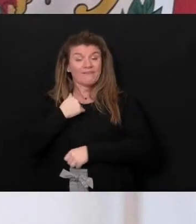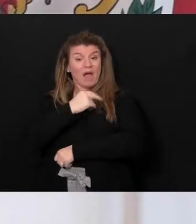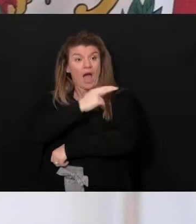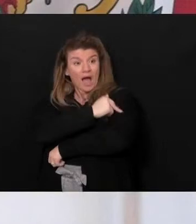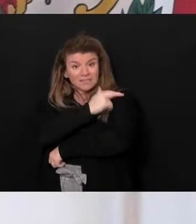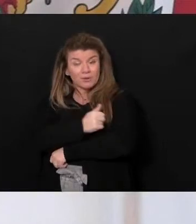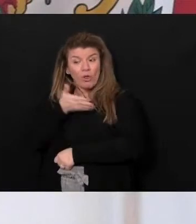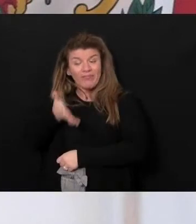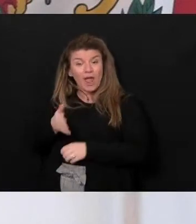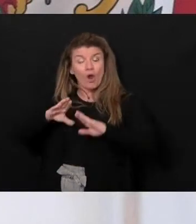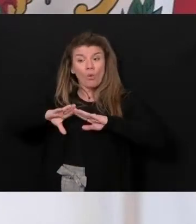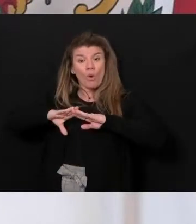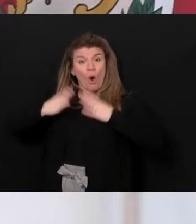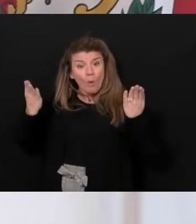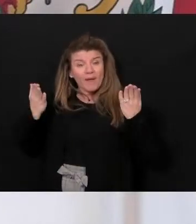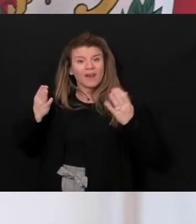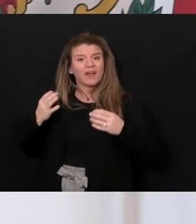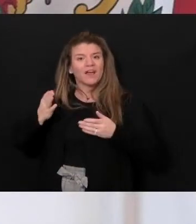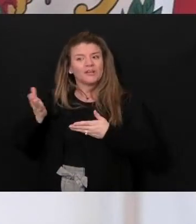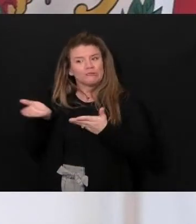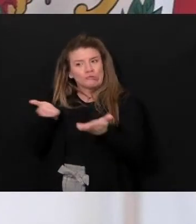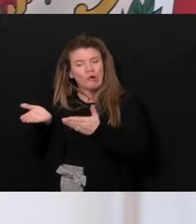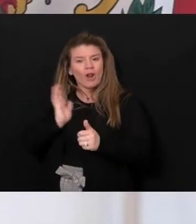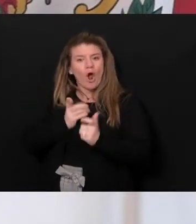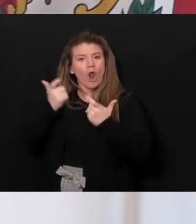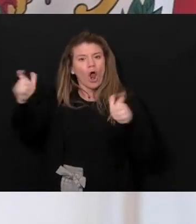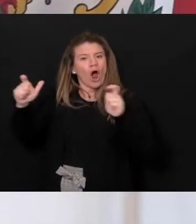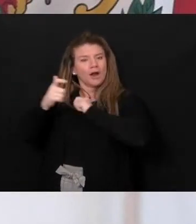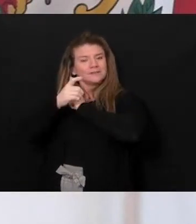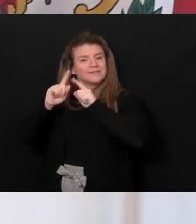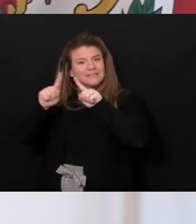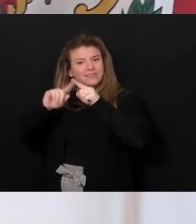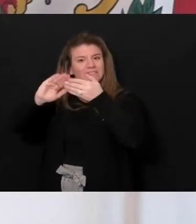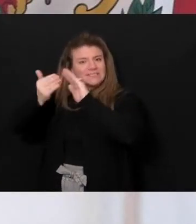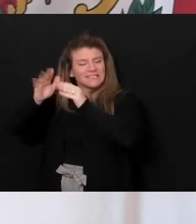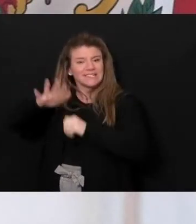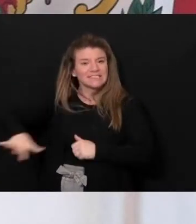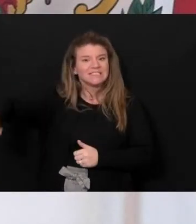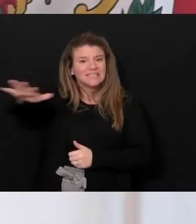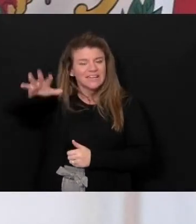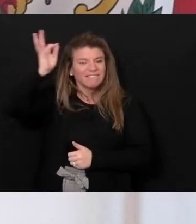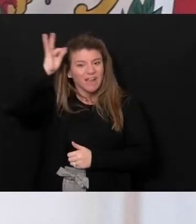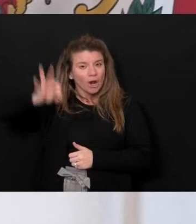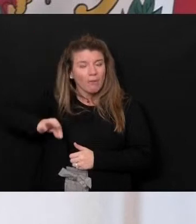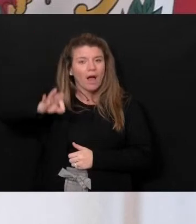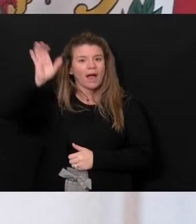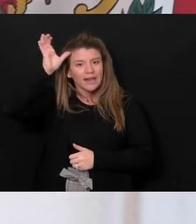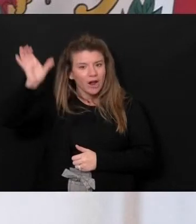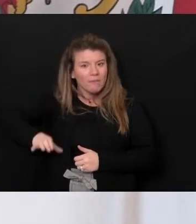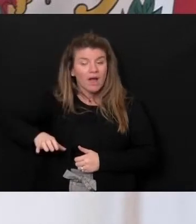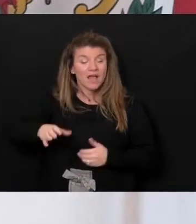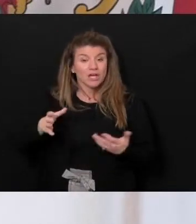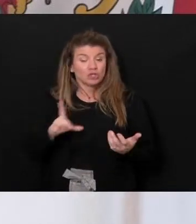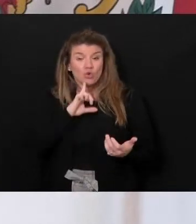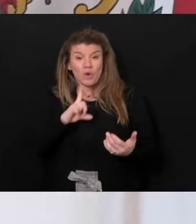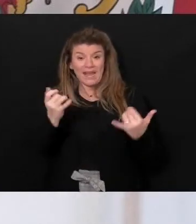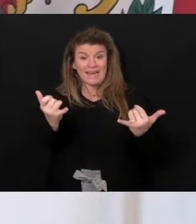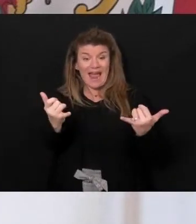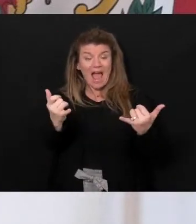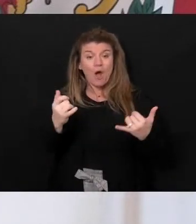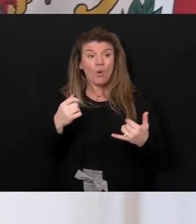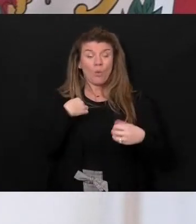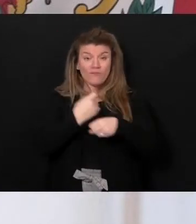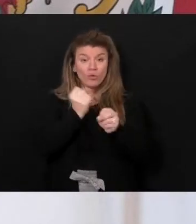city in our state in Fairmont, you know, at the end of the day, we absolutely have created